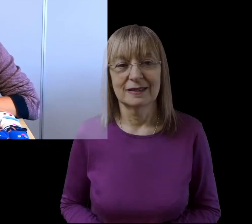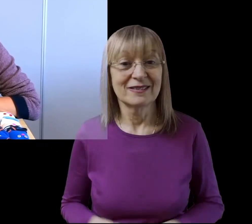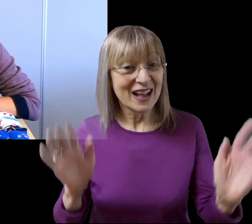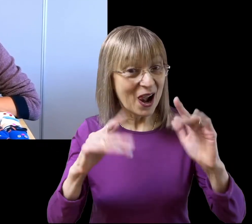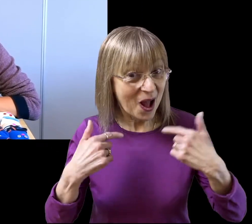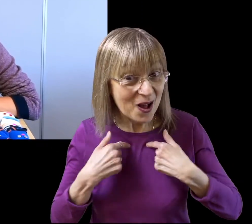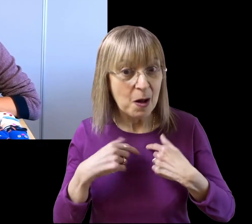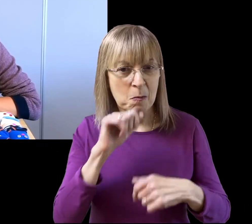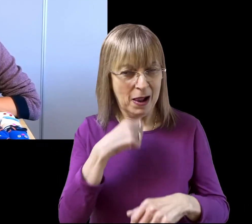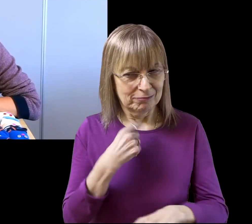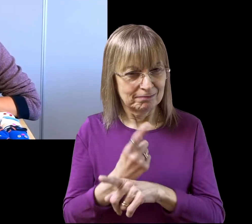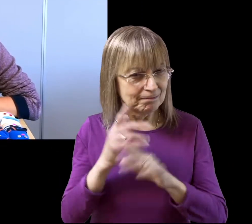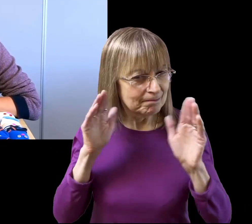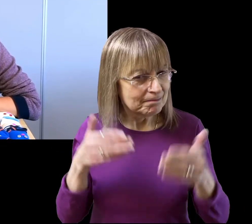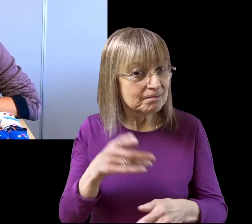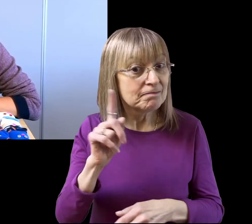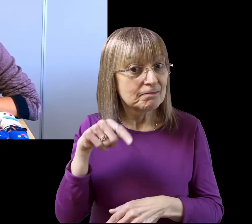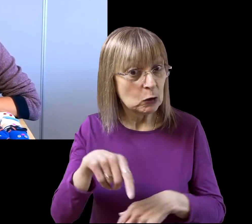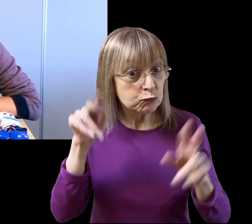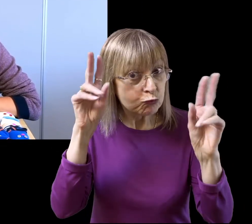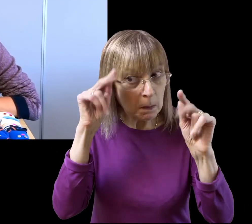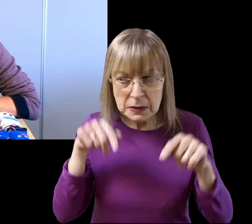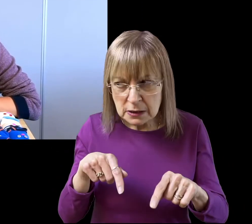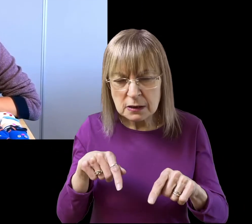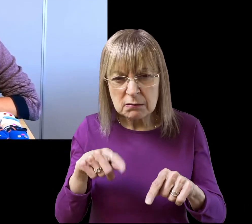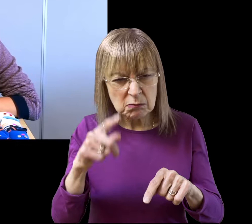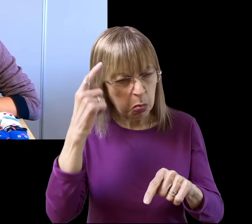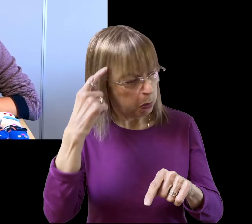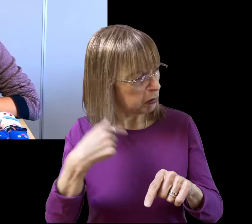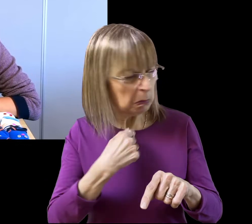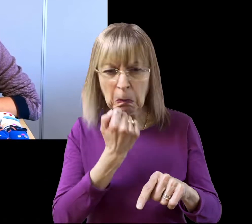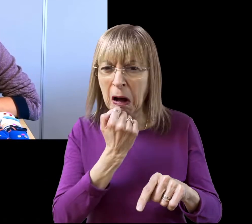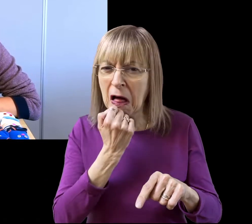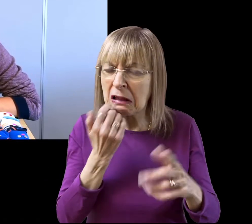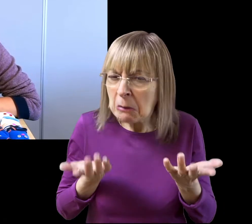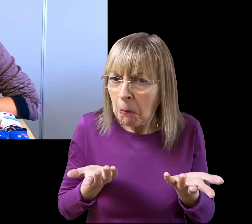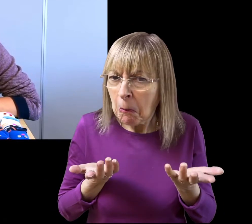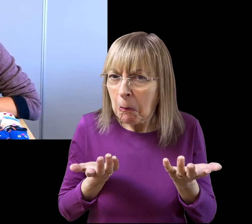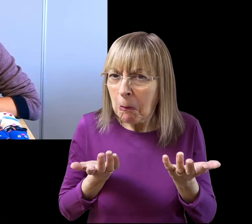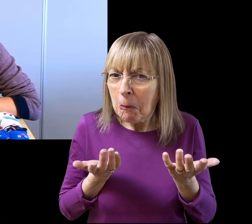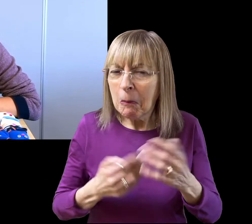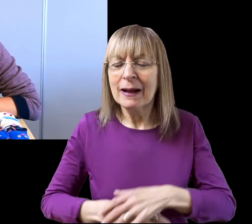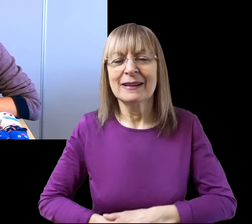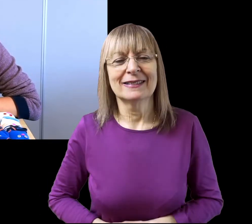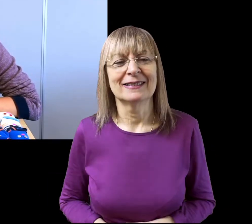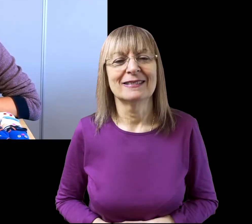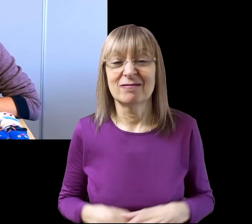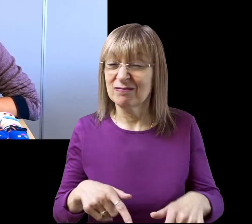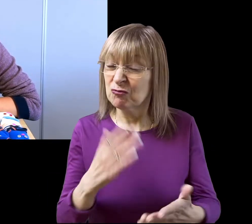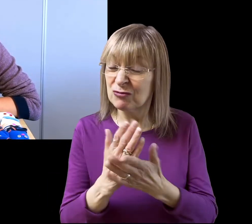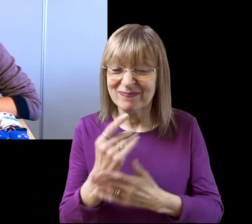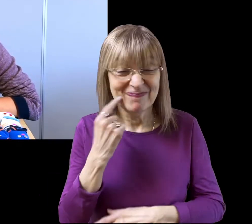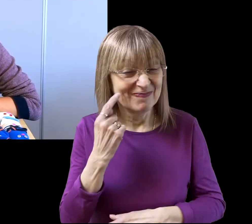Hello again. Next we're going to talk about rabbits. Rabbits? I thought this was maths. Well, this